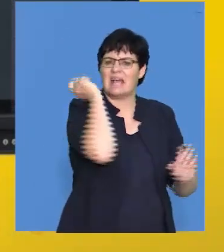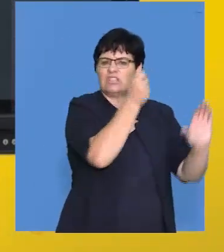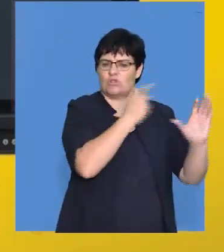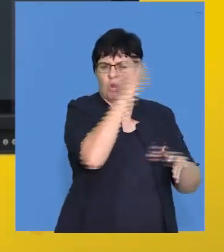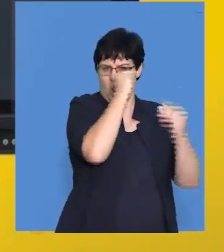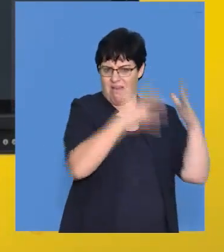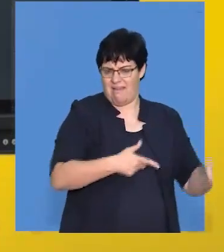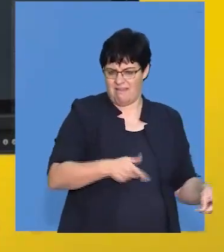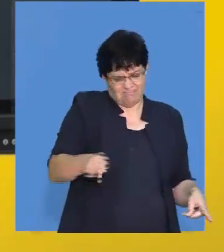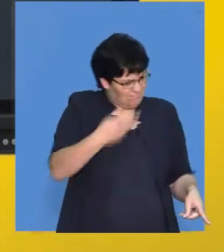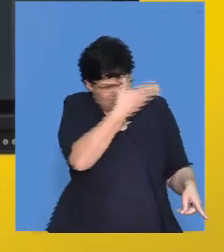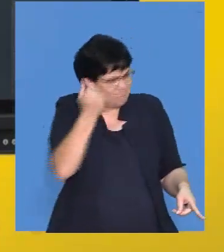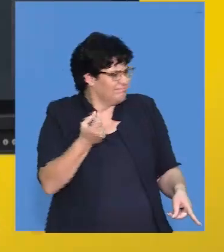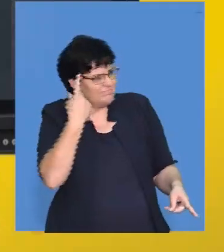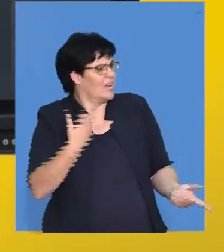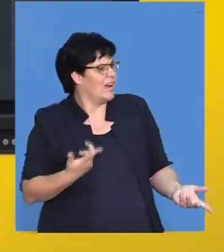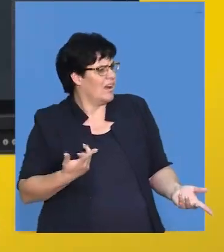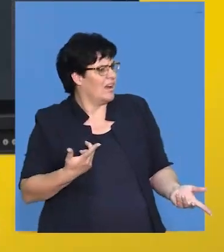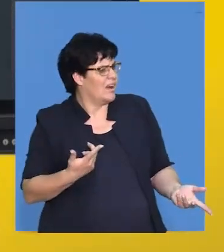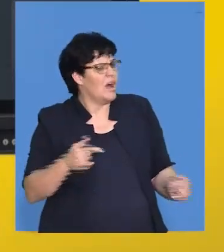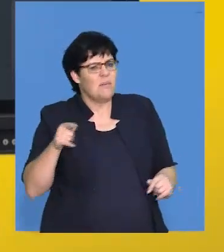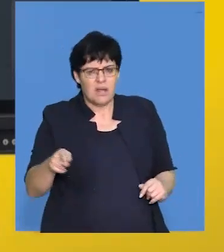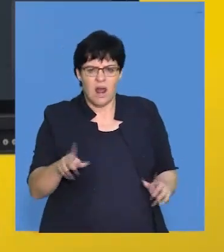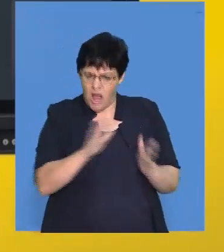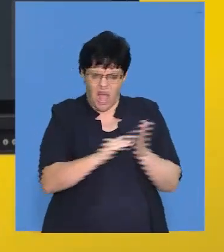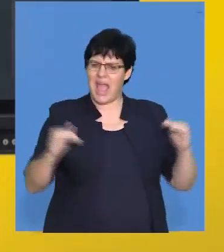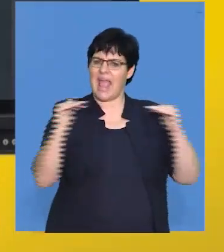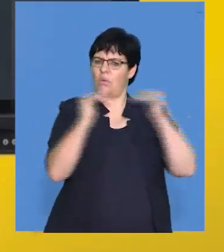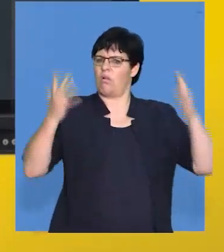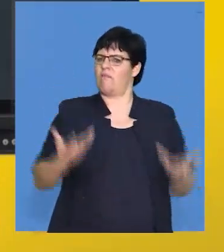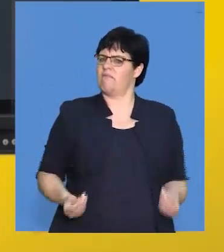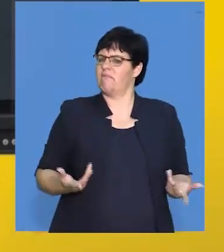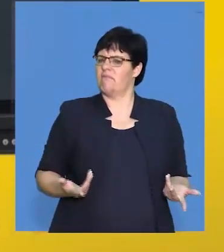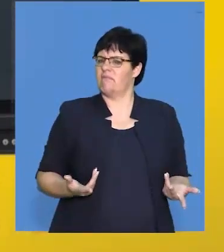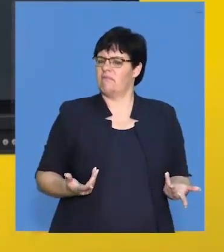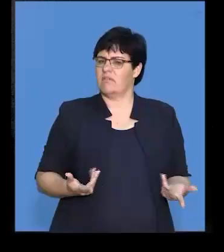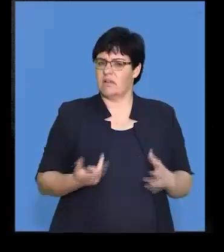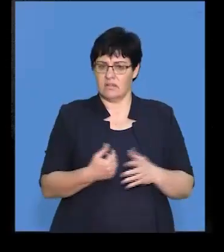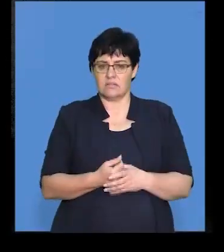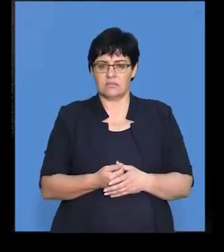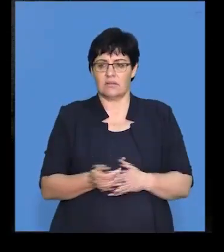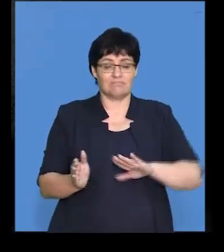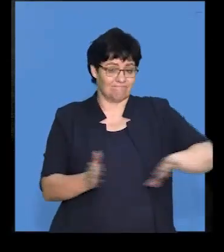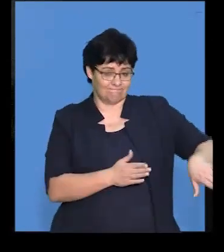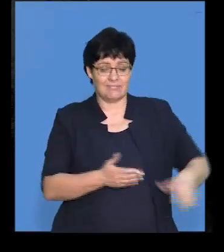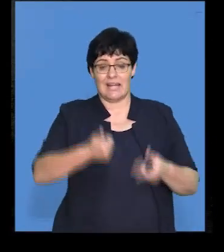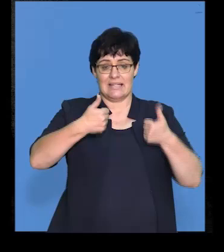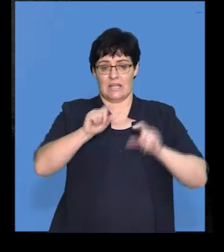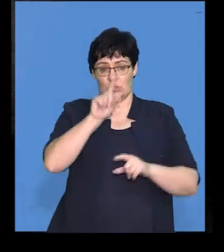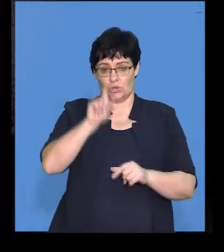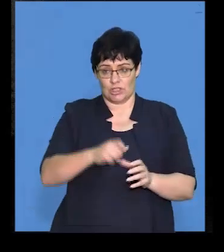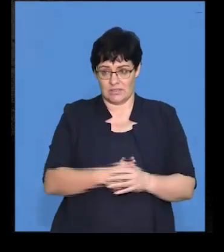township learner and the fact that she believes that they are on an equal basis. Let us go to the next